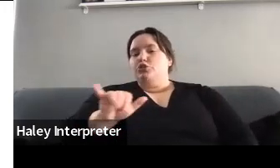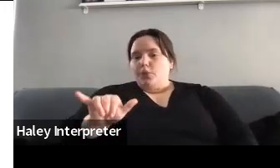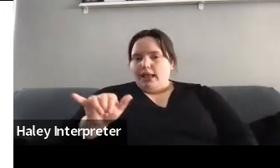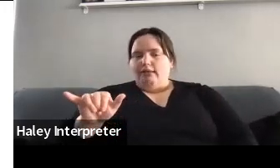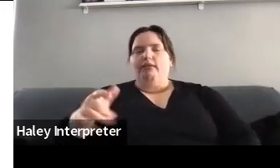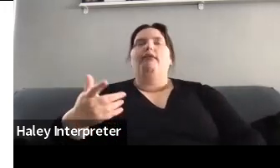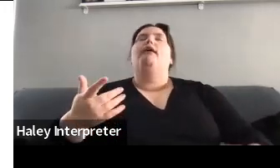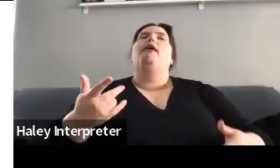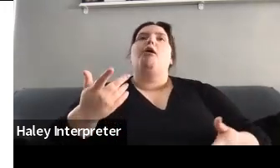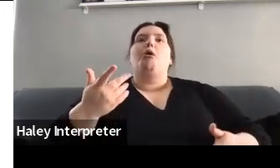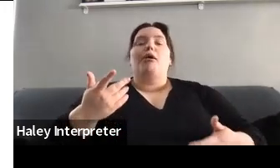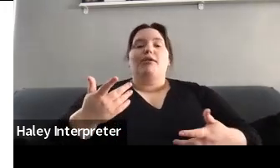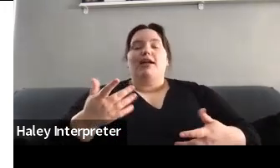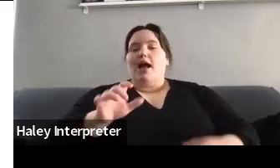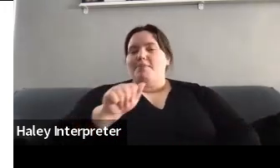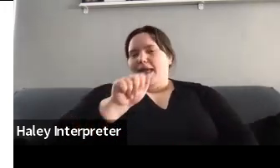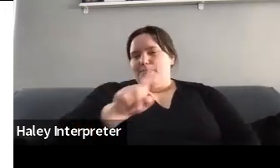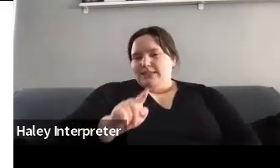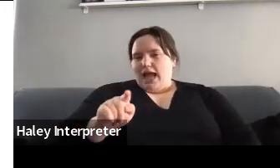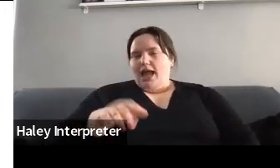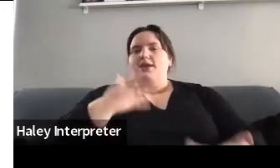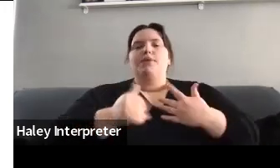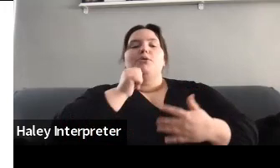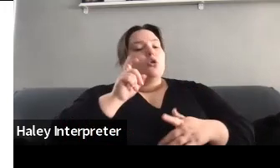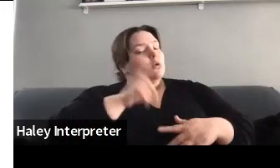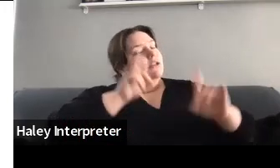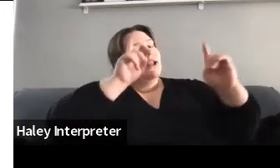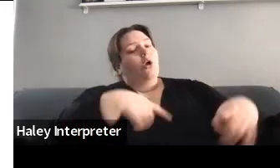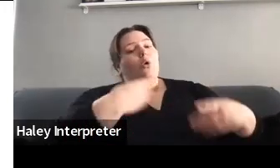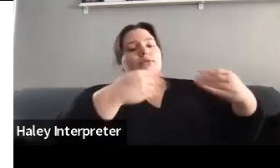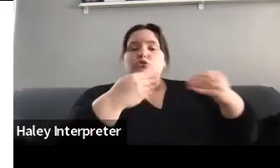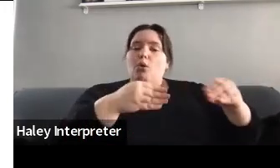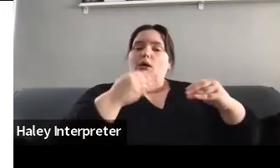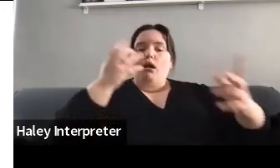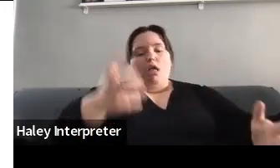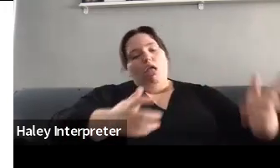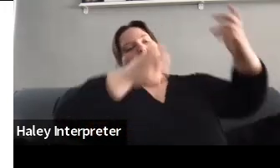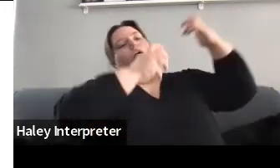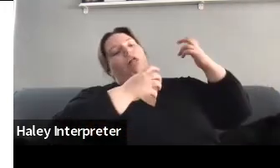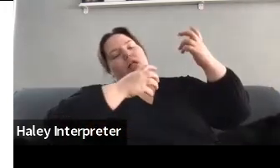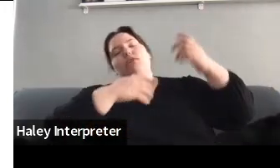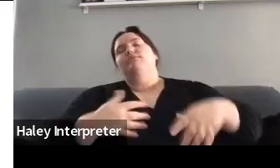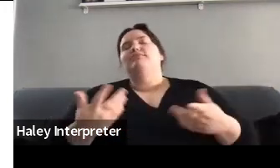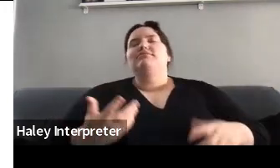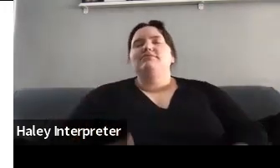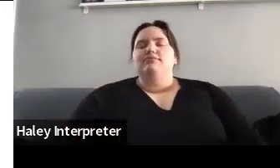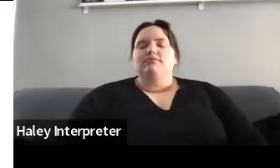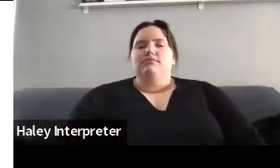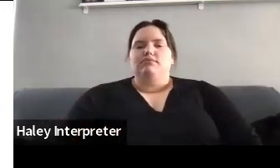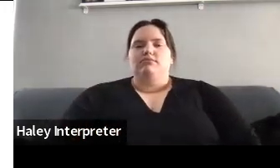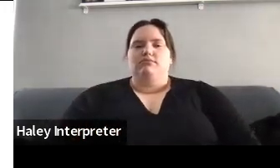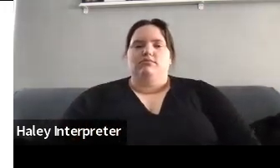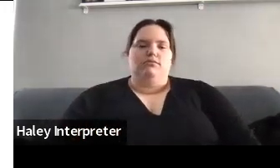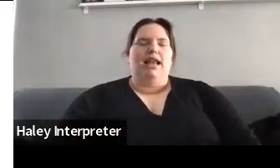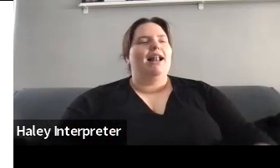store and lug, these large packages of pet foods. So I'm going to go to the next slide. Susan